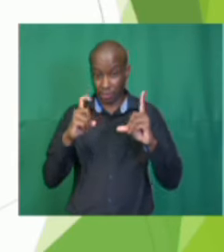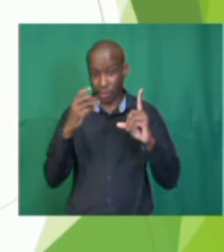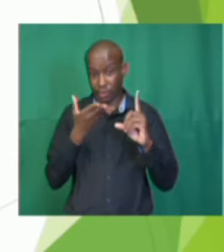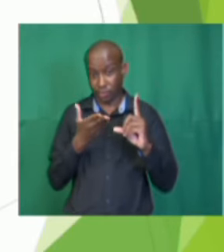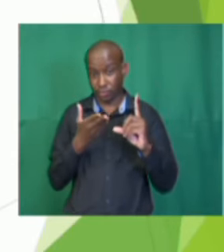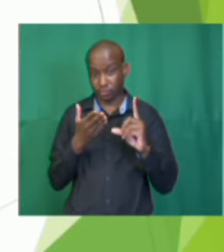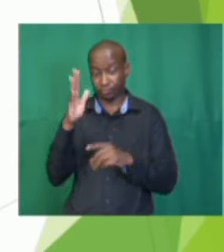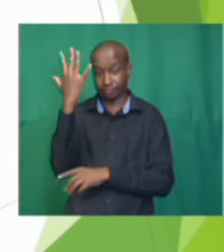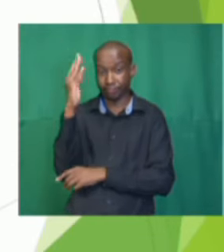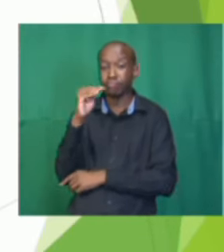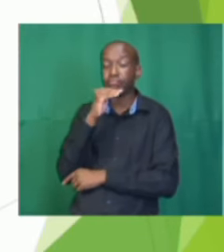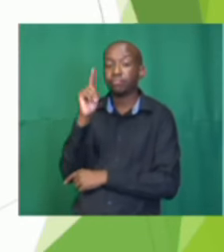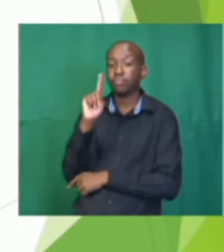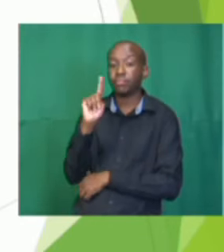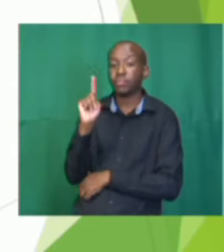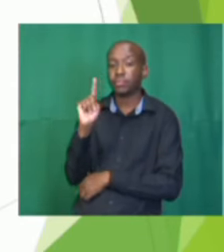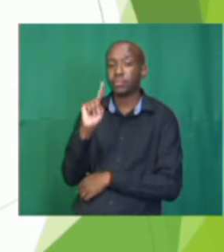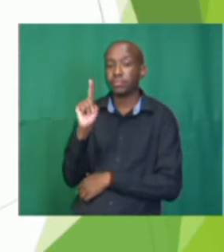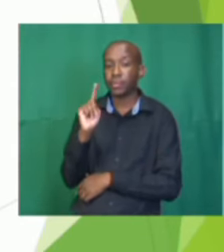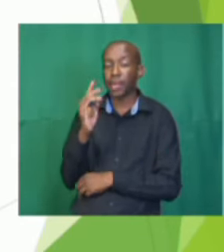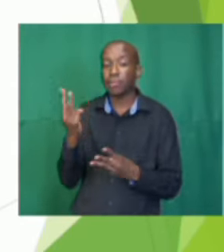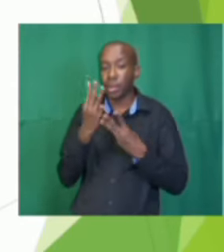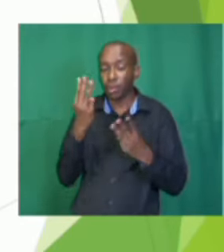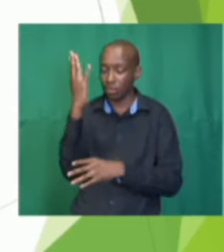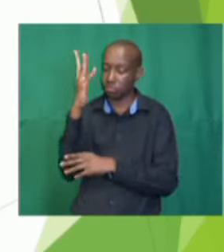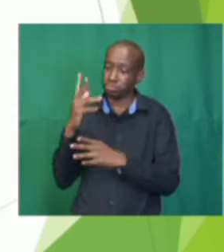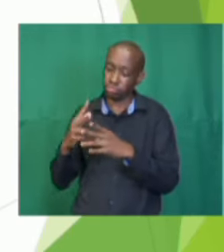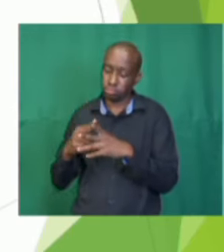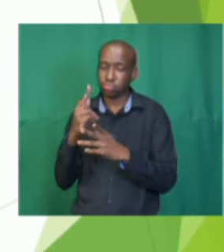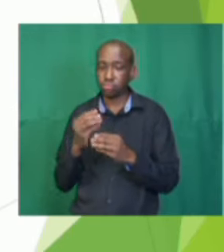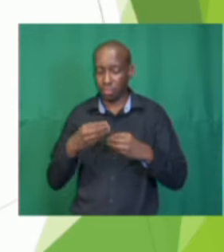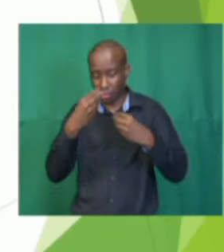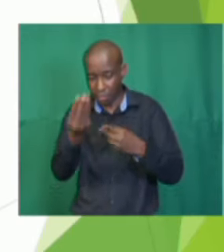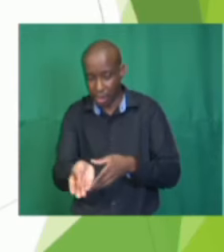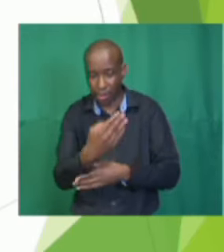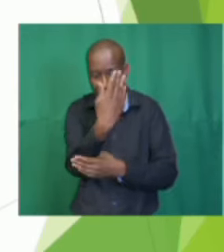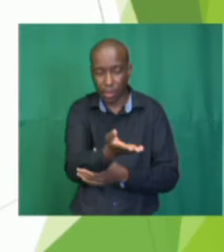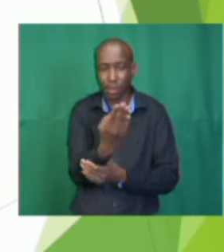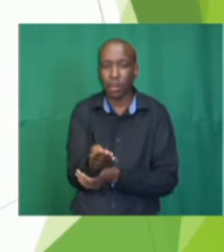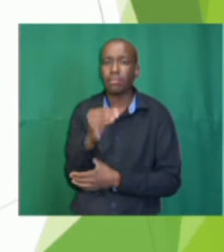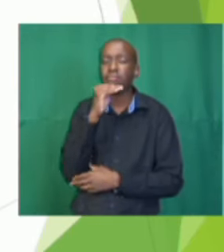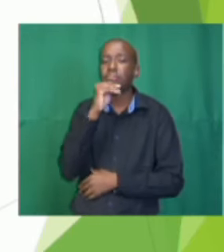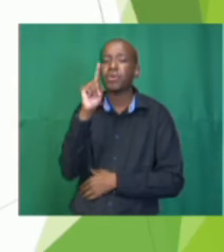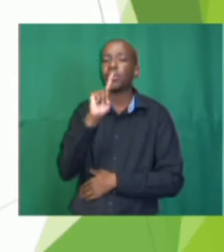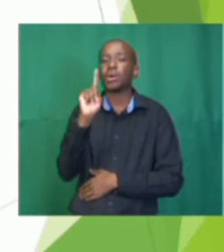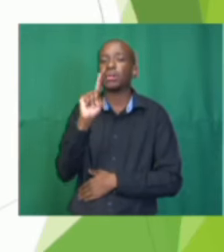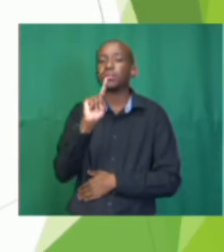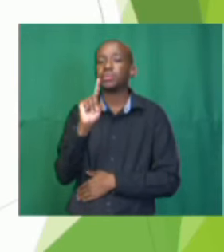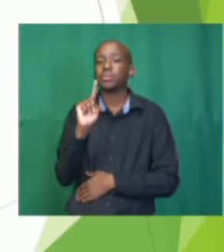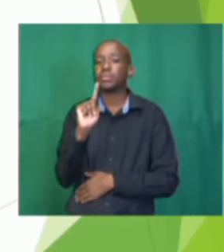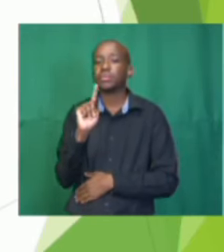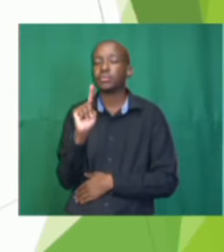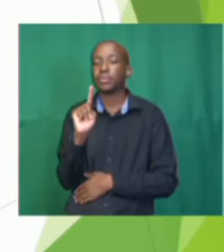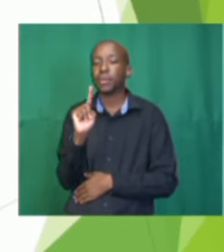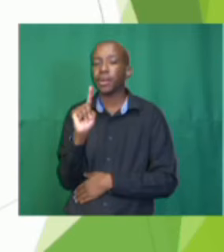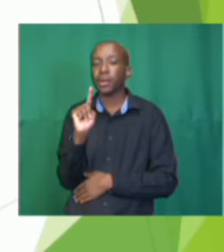I showed earlier on, people spreading palm leaves on the road to Jerusalem.